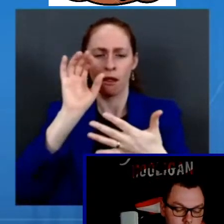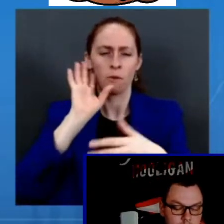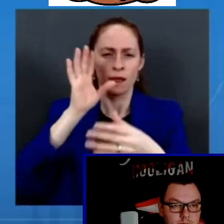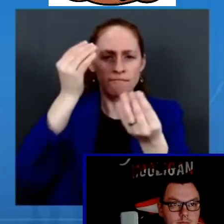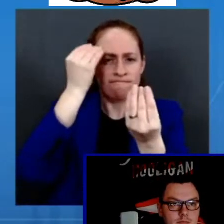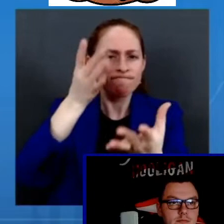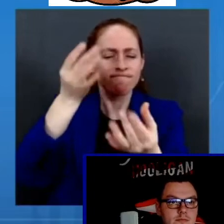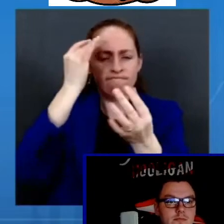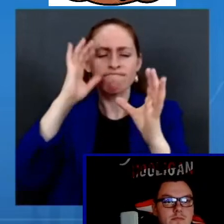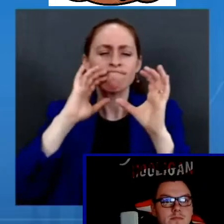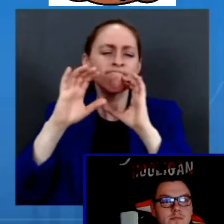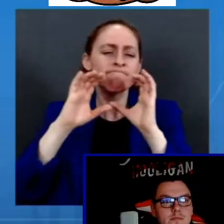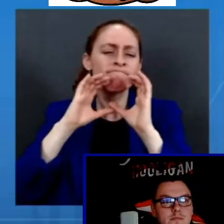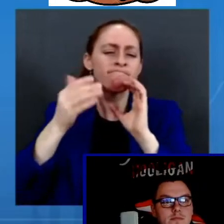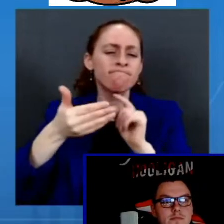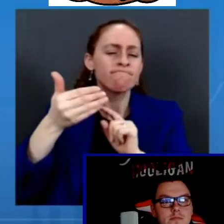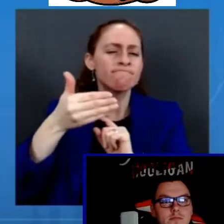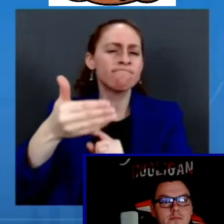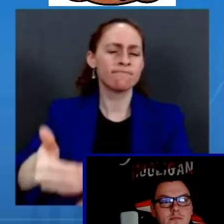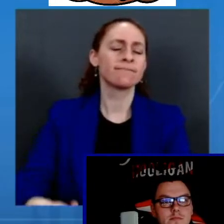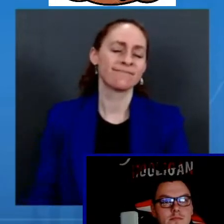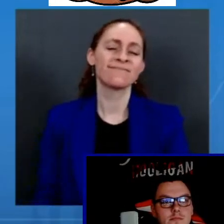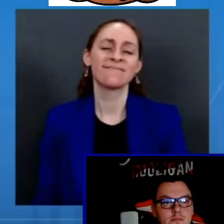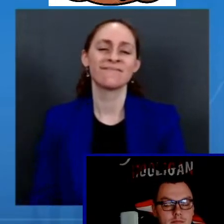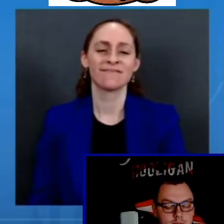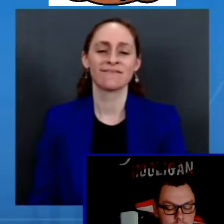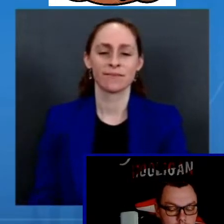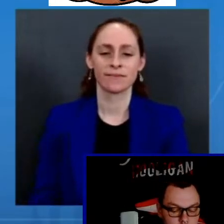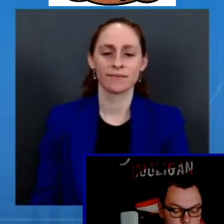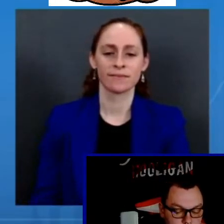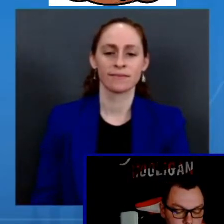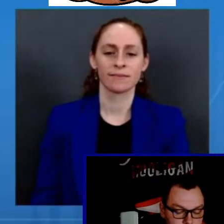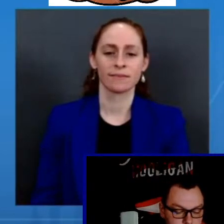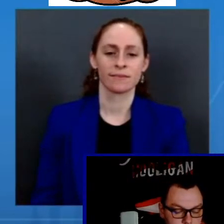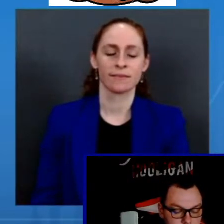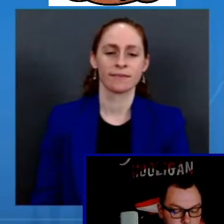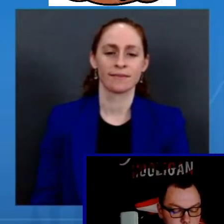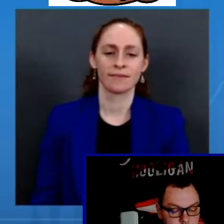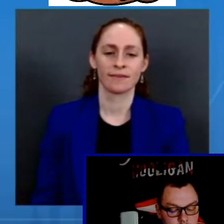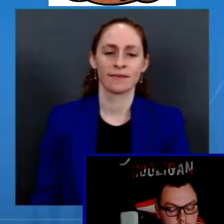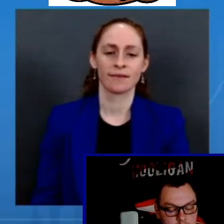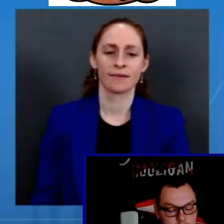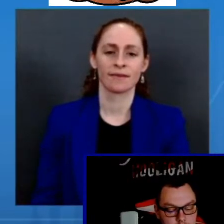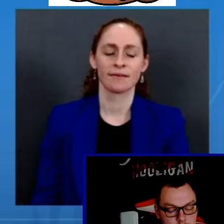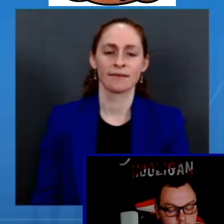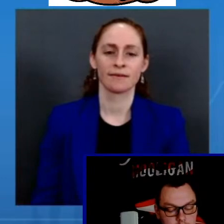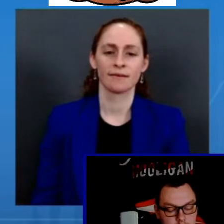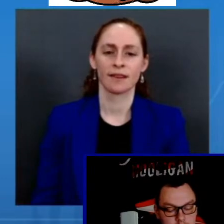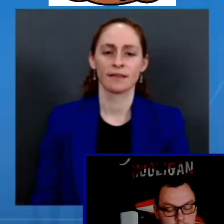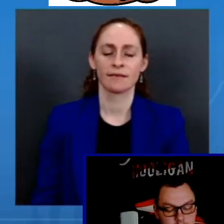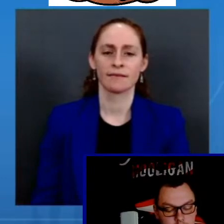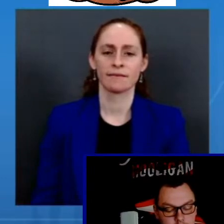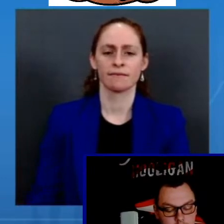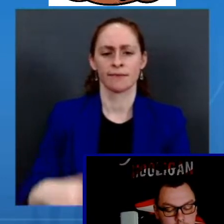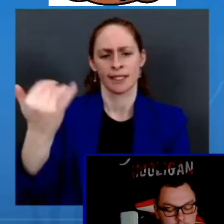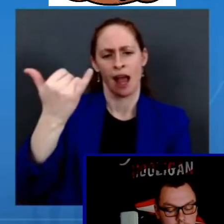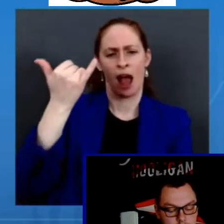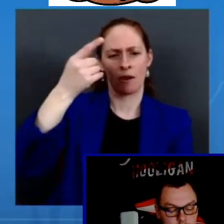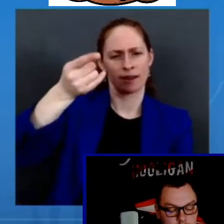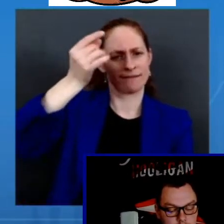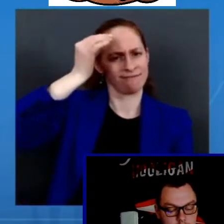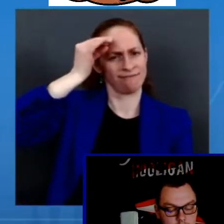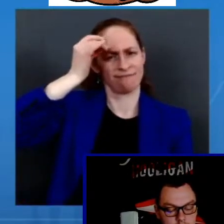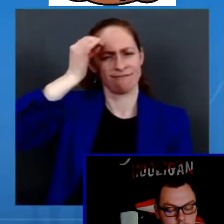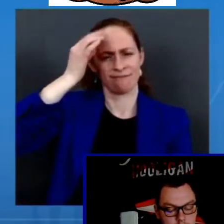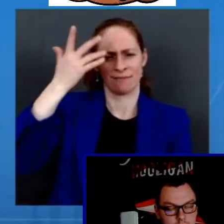multi-layered, comprehensive process, the hallmark of which is vaccination. Now, one of the questions